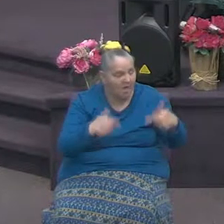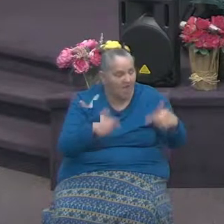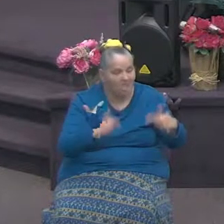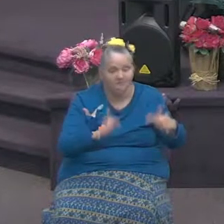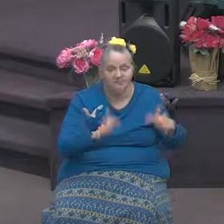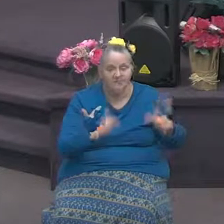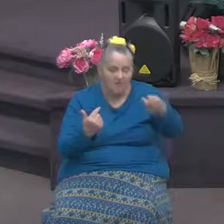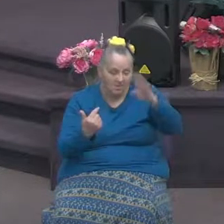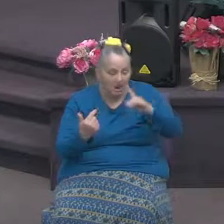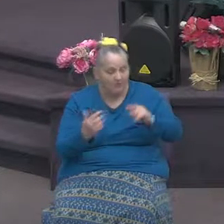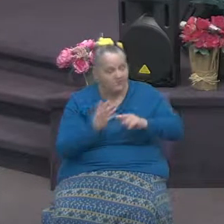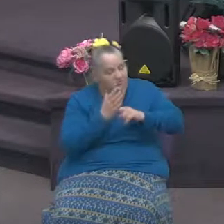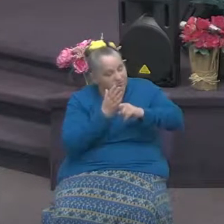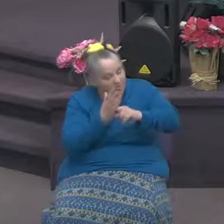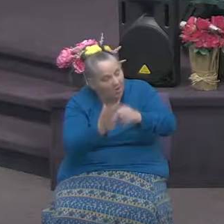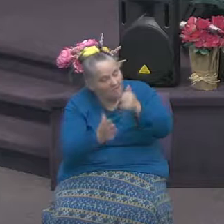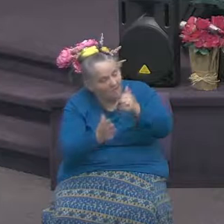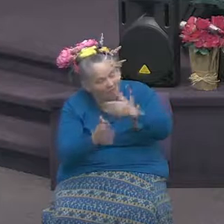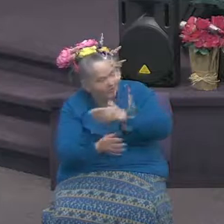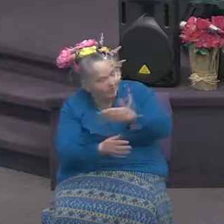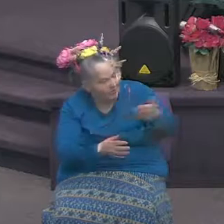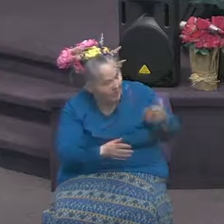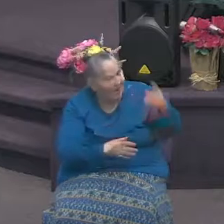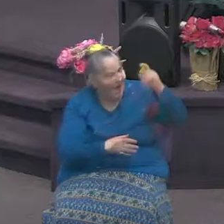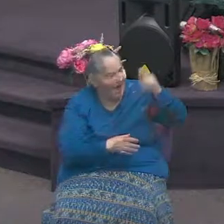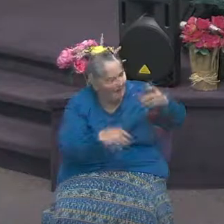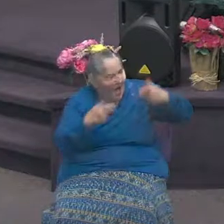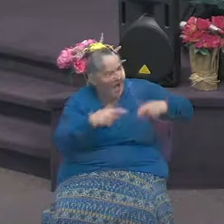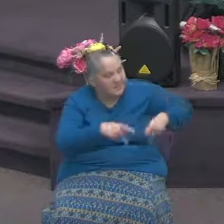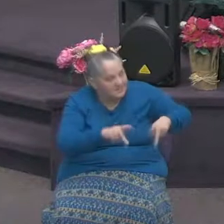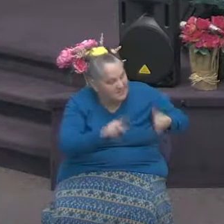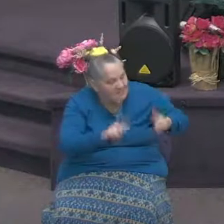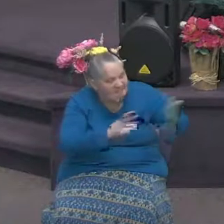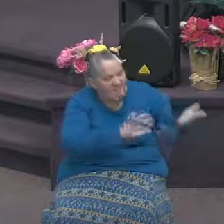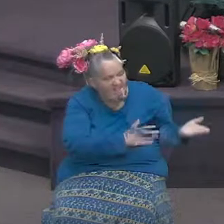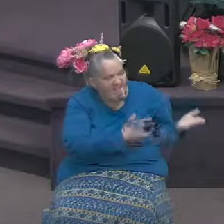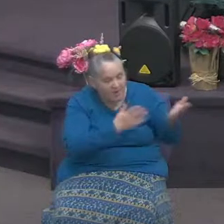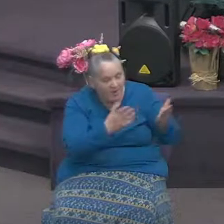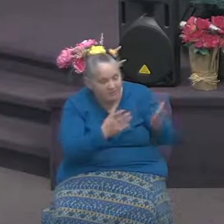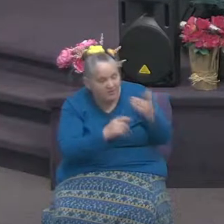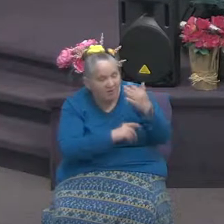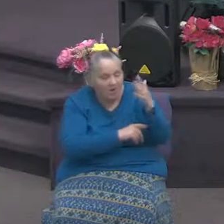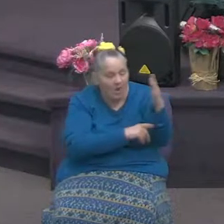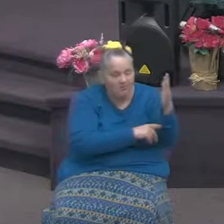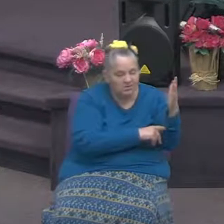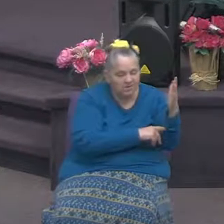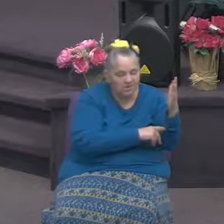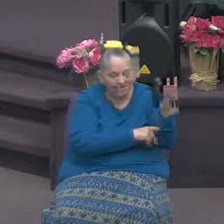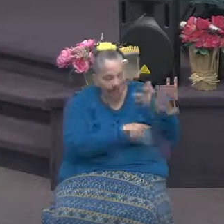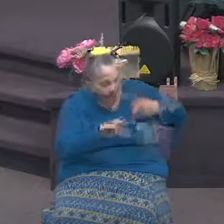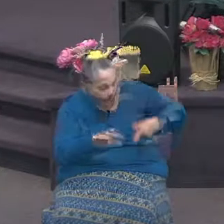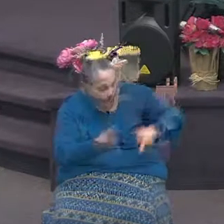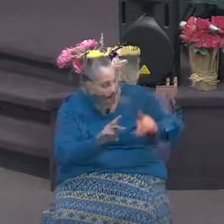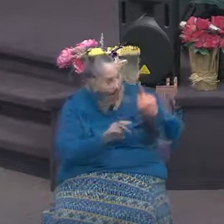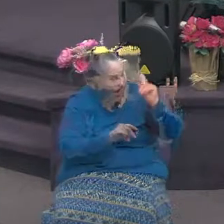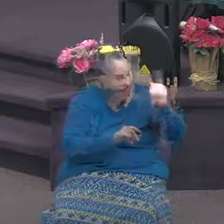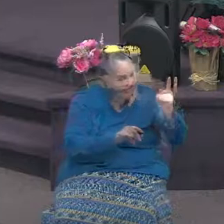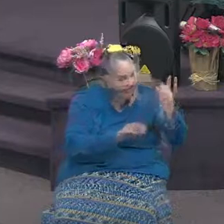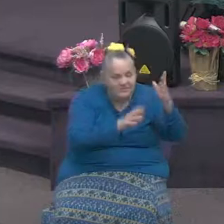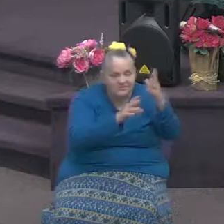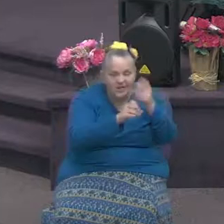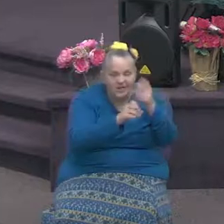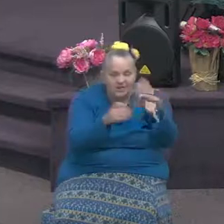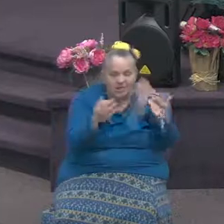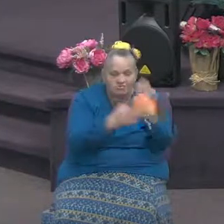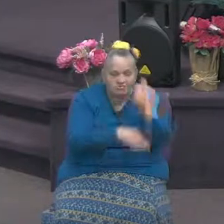God wants to reveal himself to you, but you've got to allow him to bring you to the wilderness. You've got to allow him to take